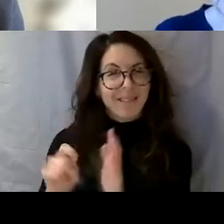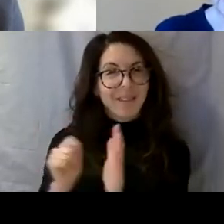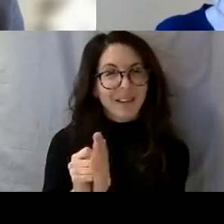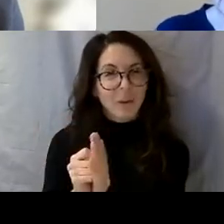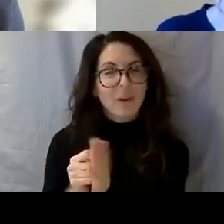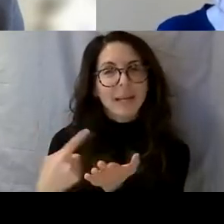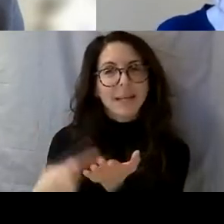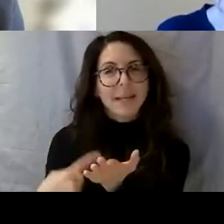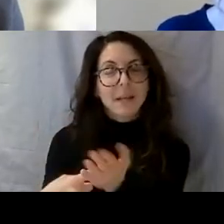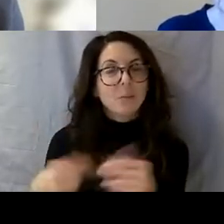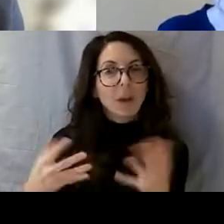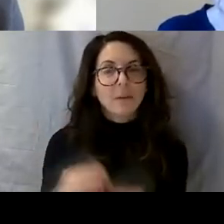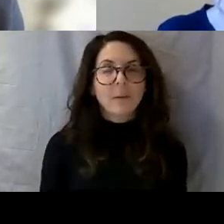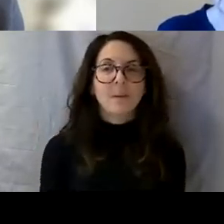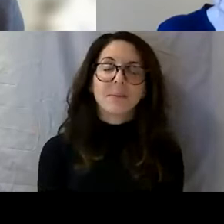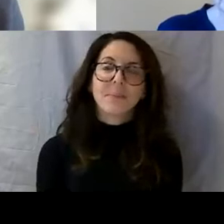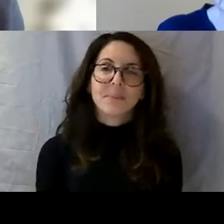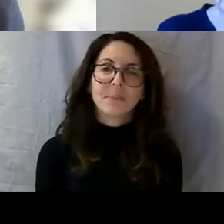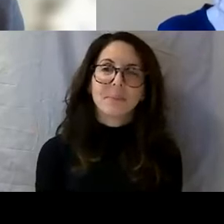value of